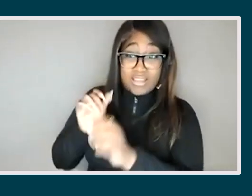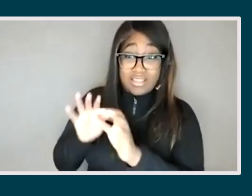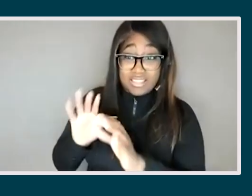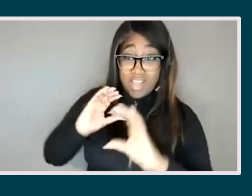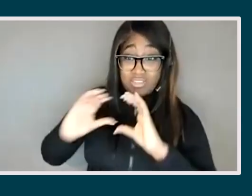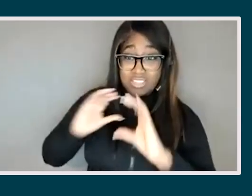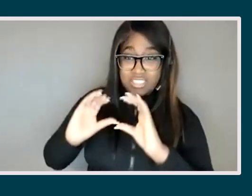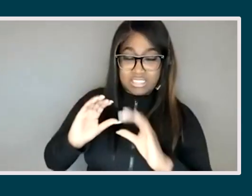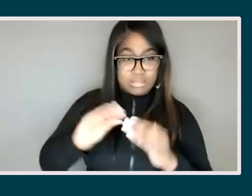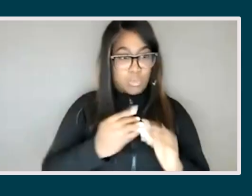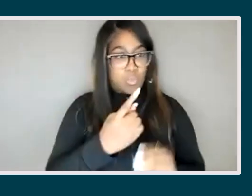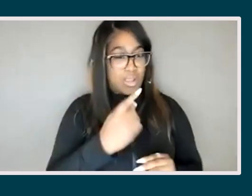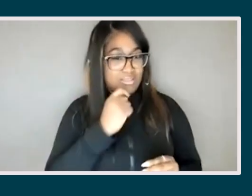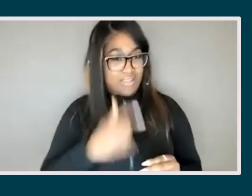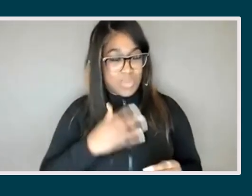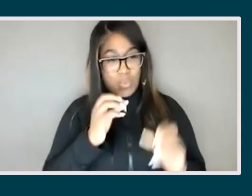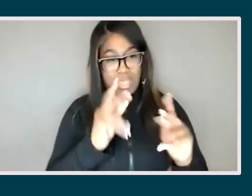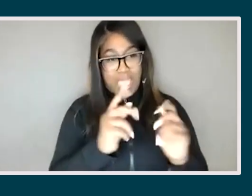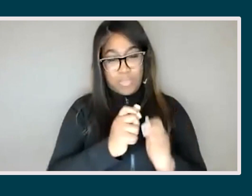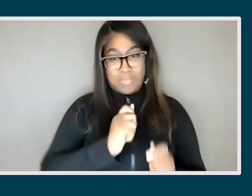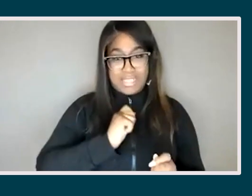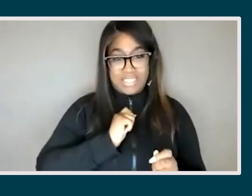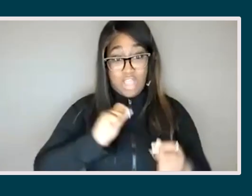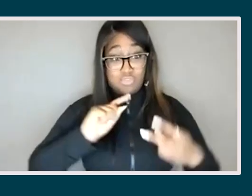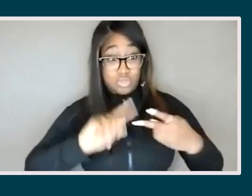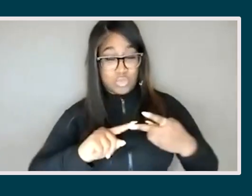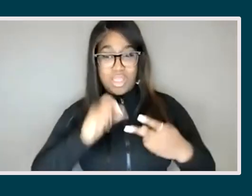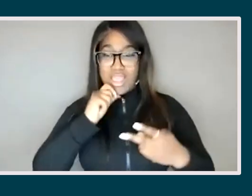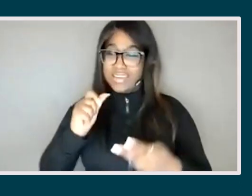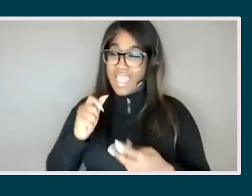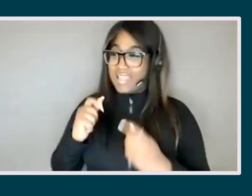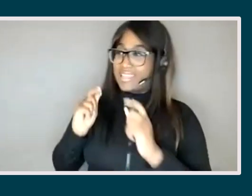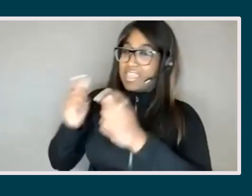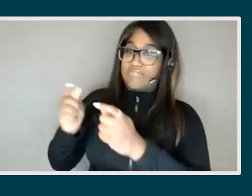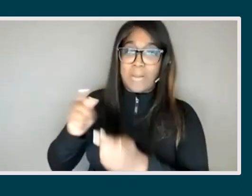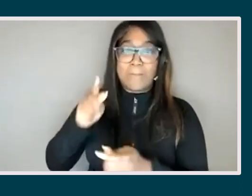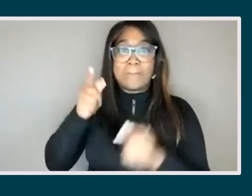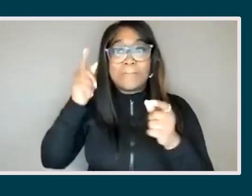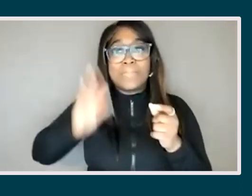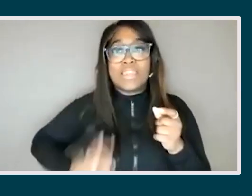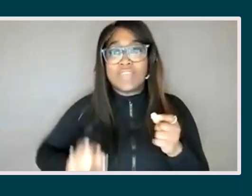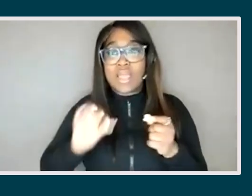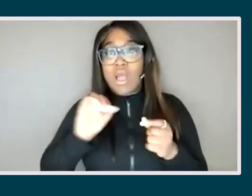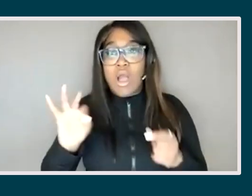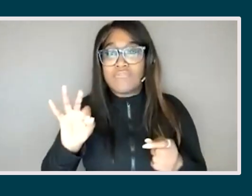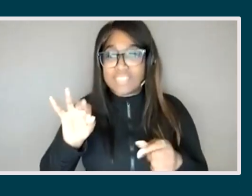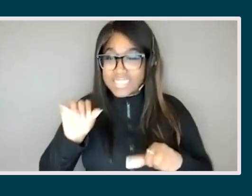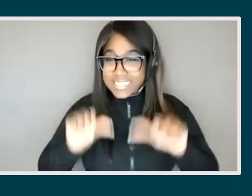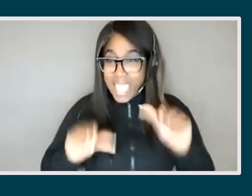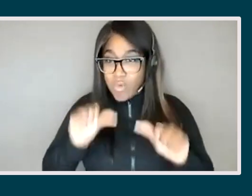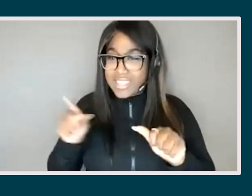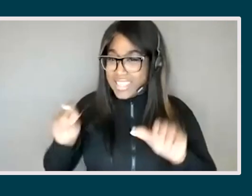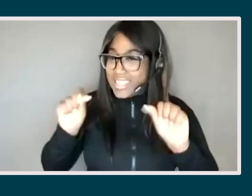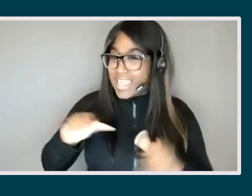okay with myself. And two, I wouldn't be giving him the benefit of the doubt that he could learn. And I knew he could. And